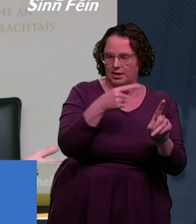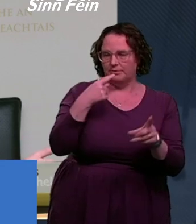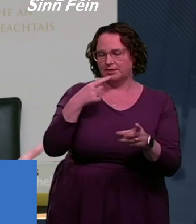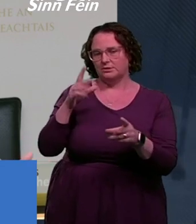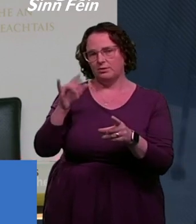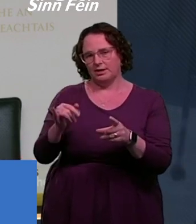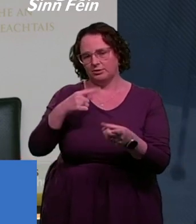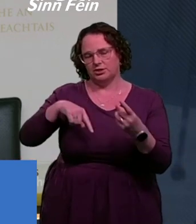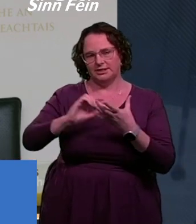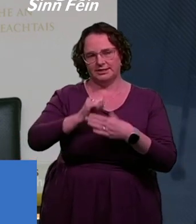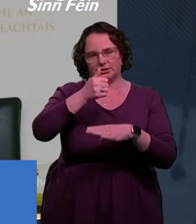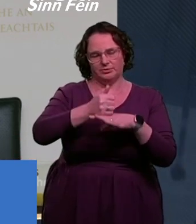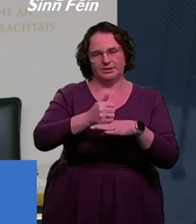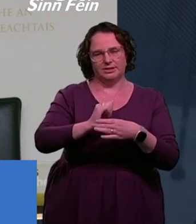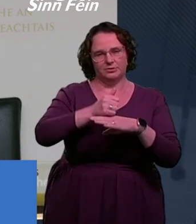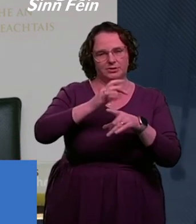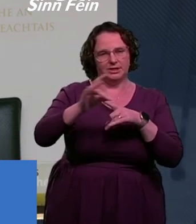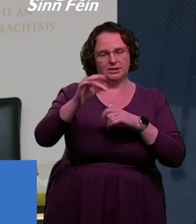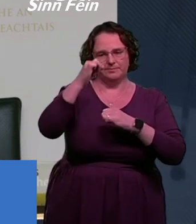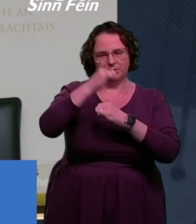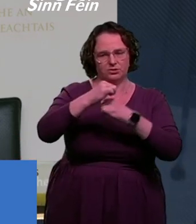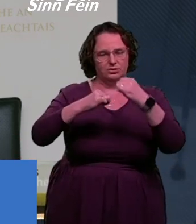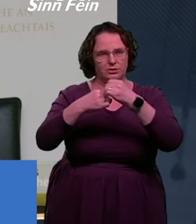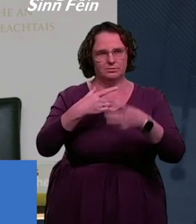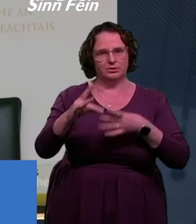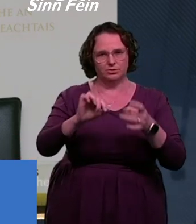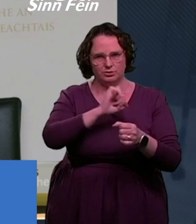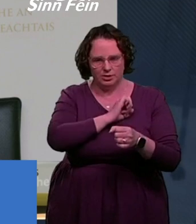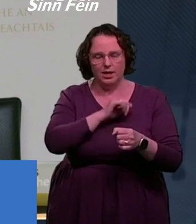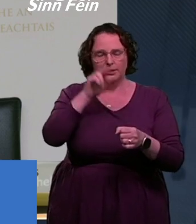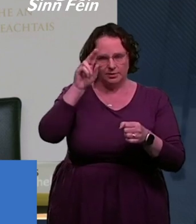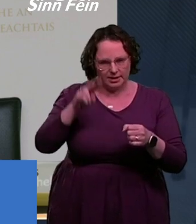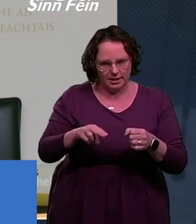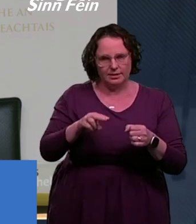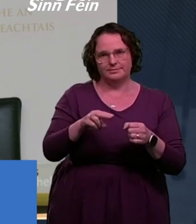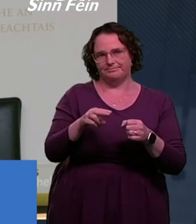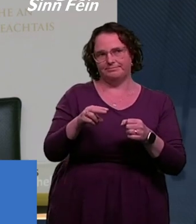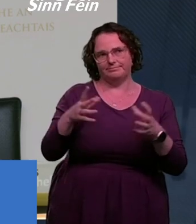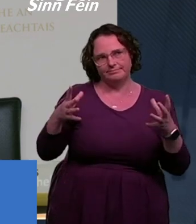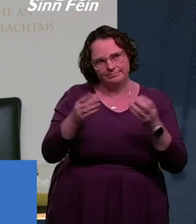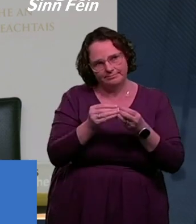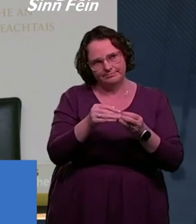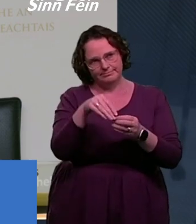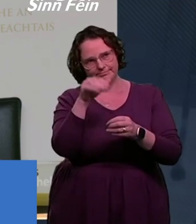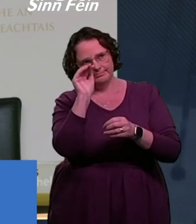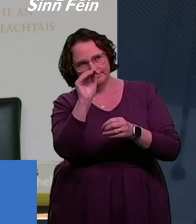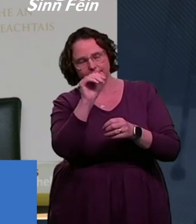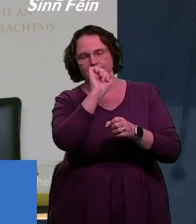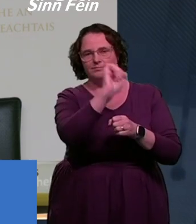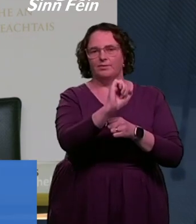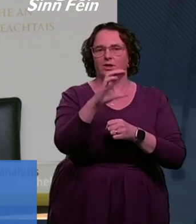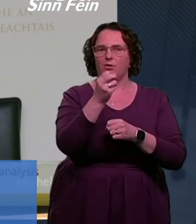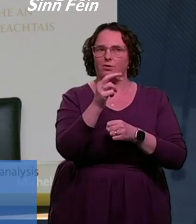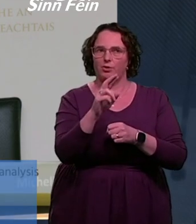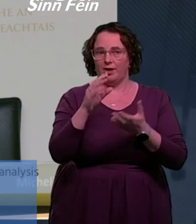to set up those structures to ensure that we can then knock on CORU's door and say, here's what we have,